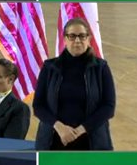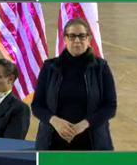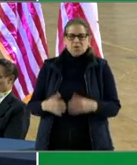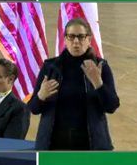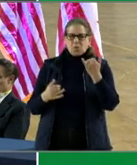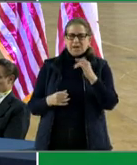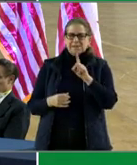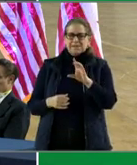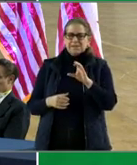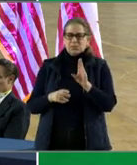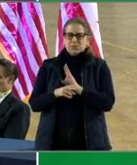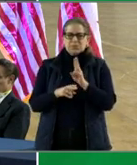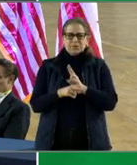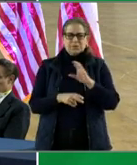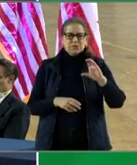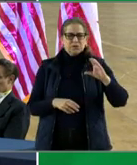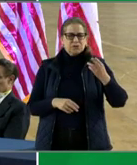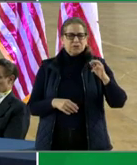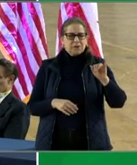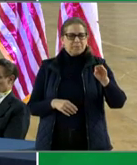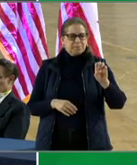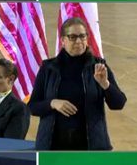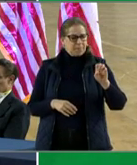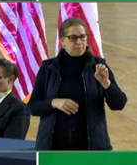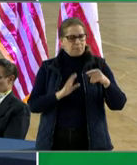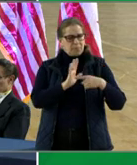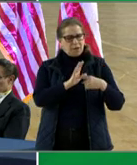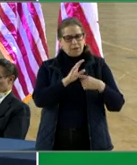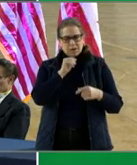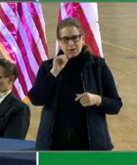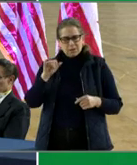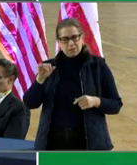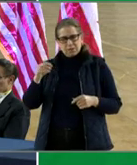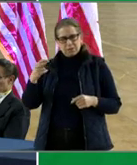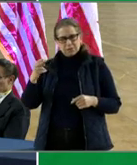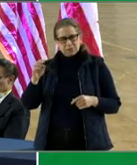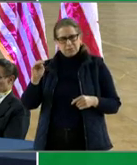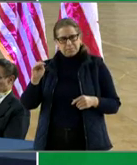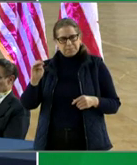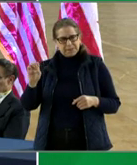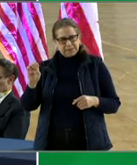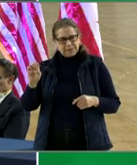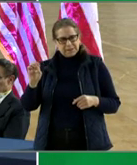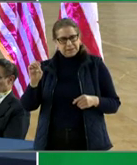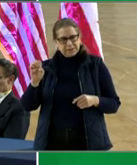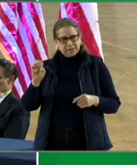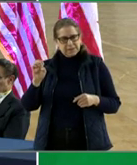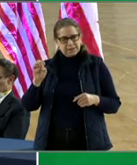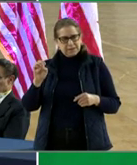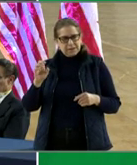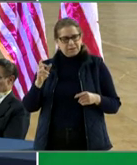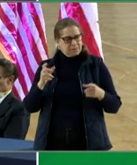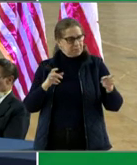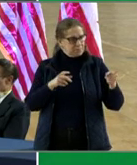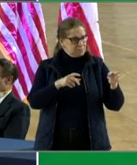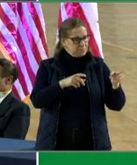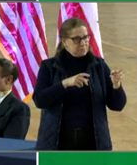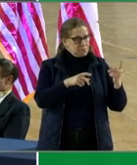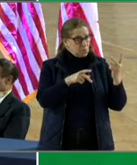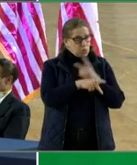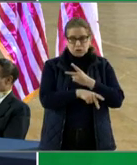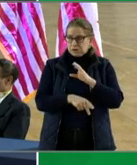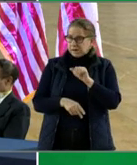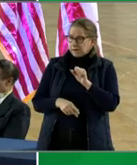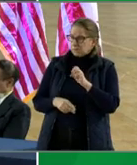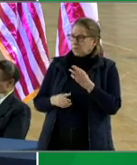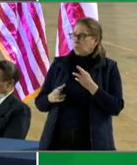IM estimate? Are we just preparing for the worst, but nothing could happen in the end? Dr. Nesbitt?